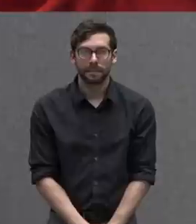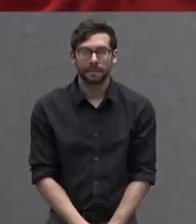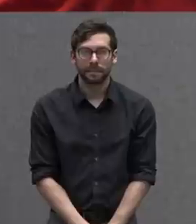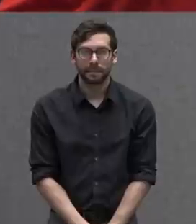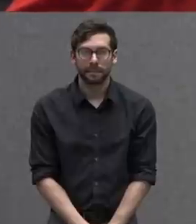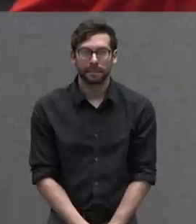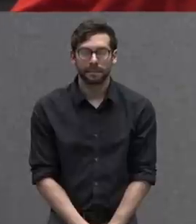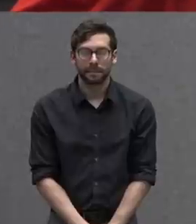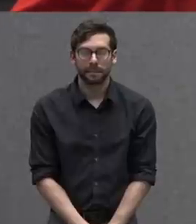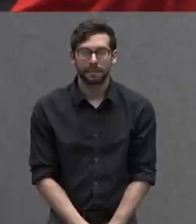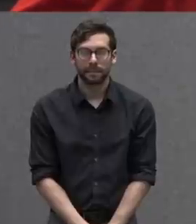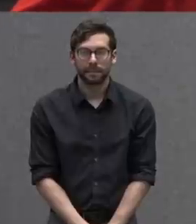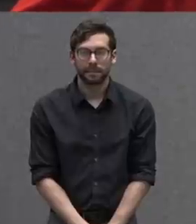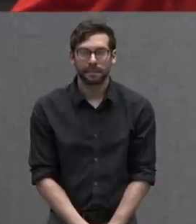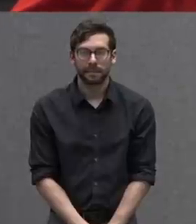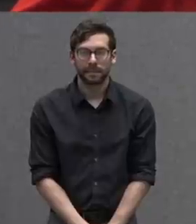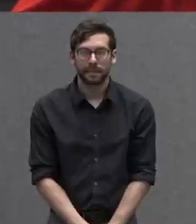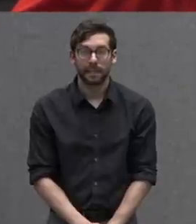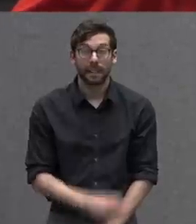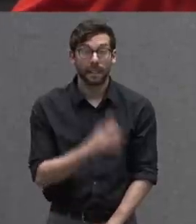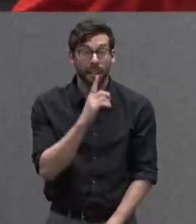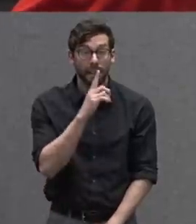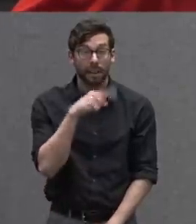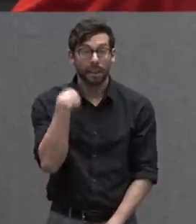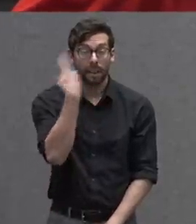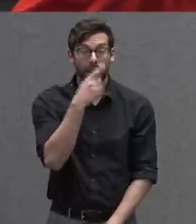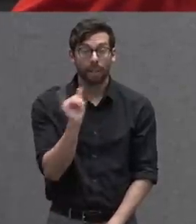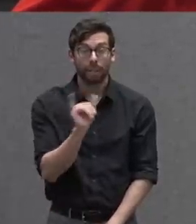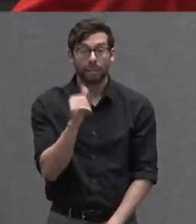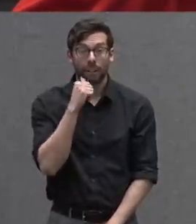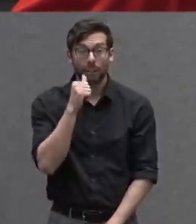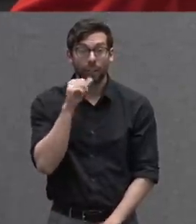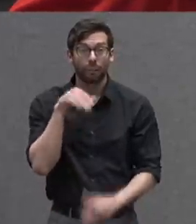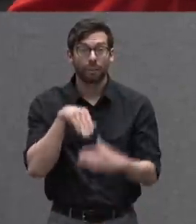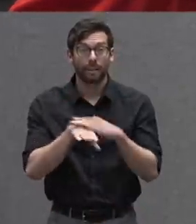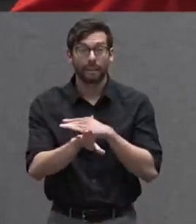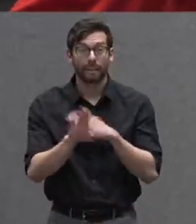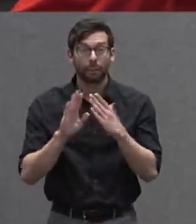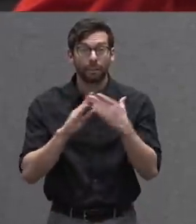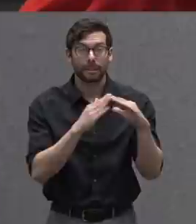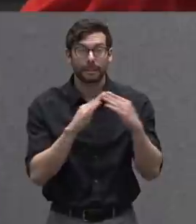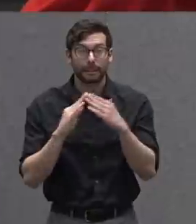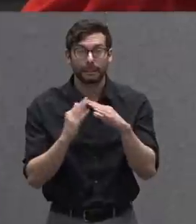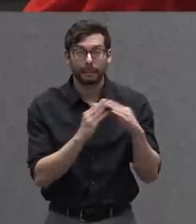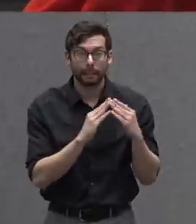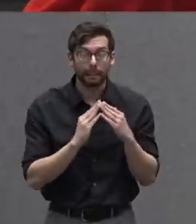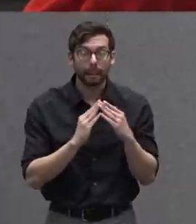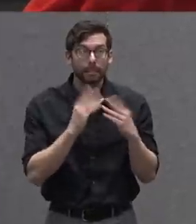It looks like she's coming into the city, and she's seeing some people.